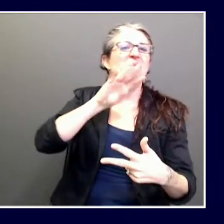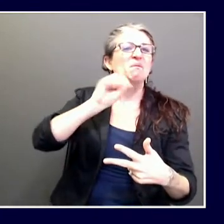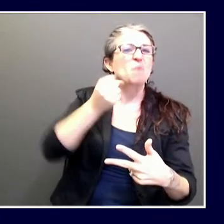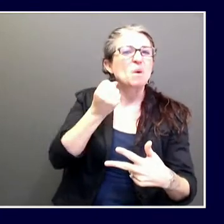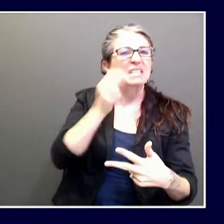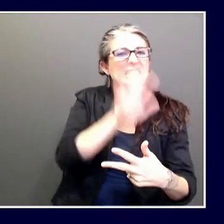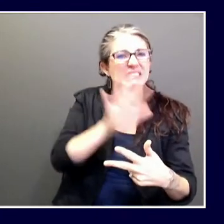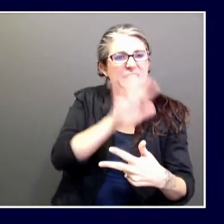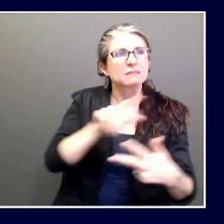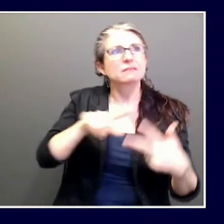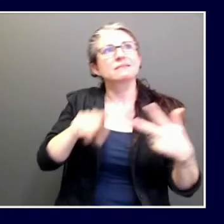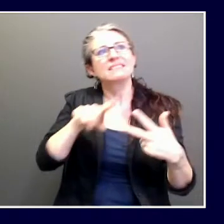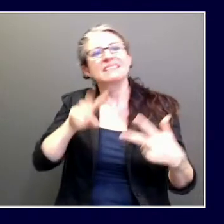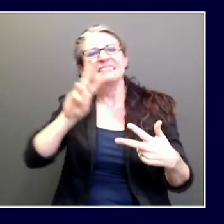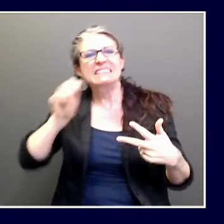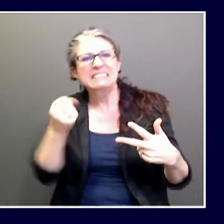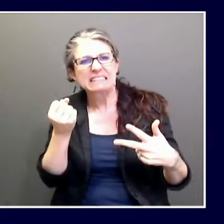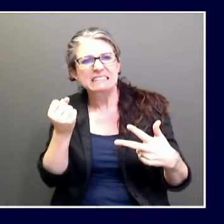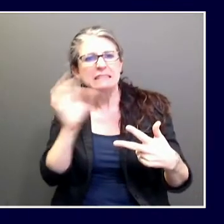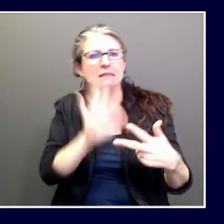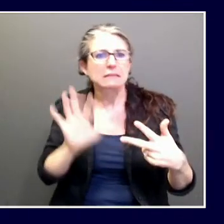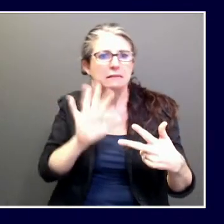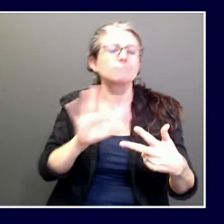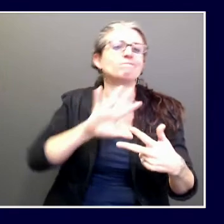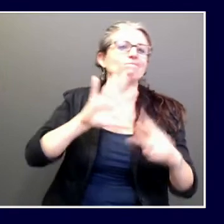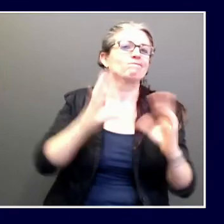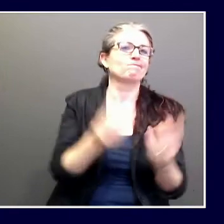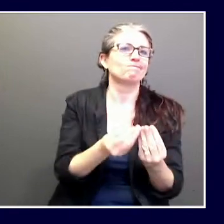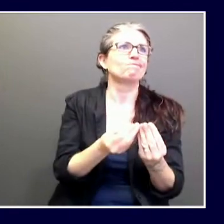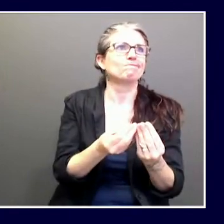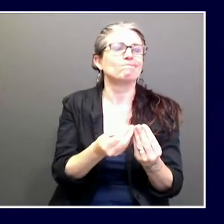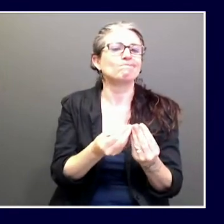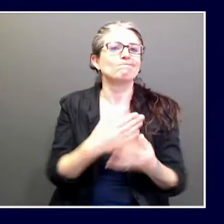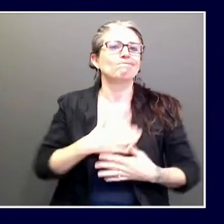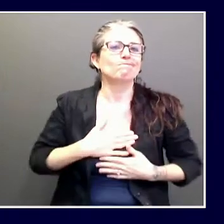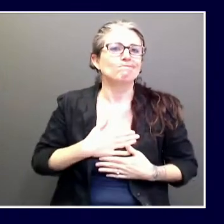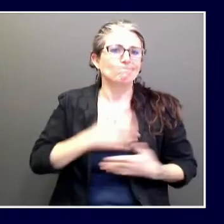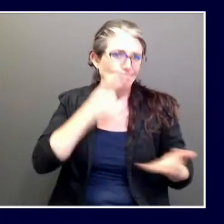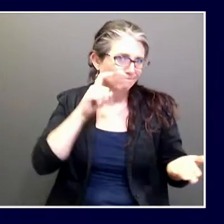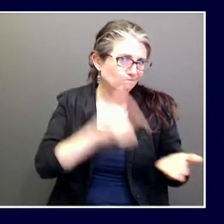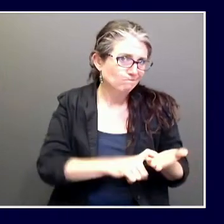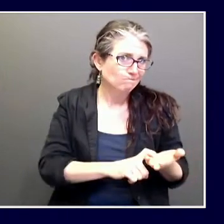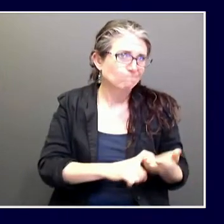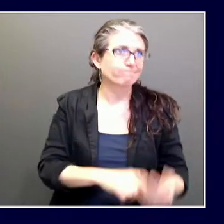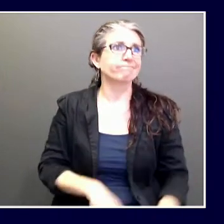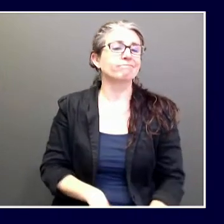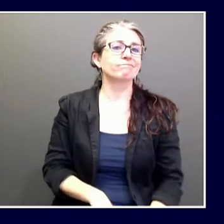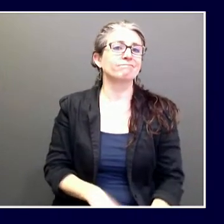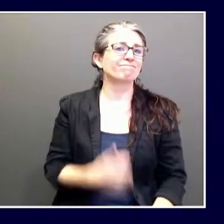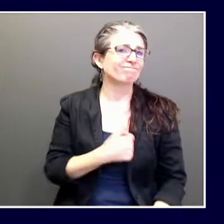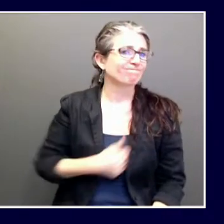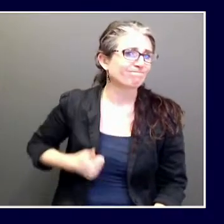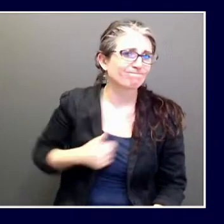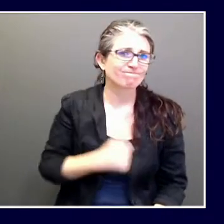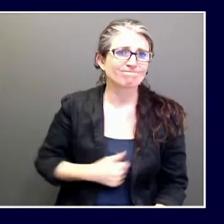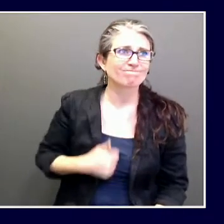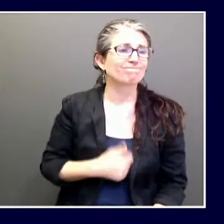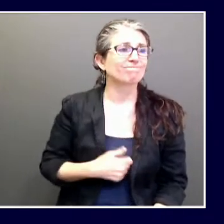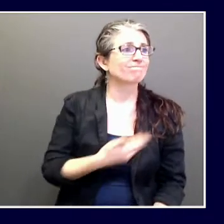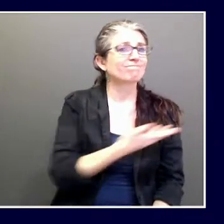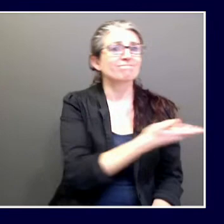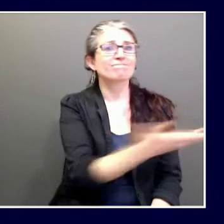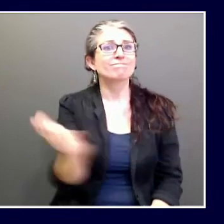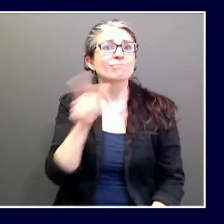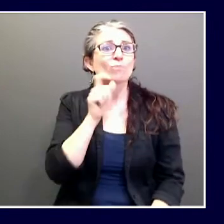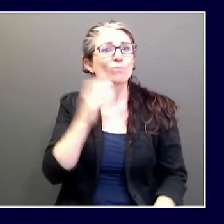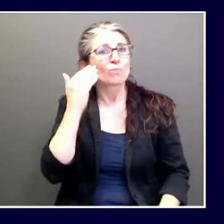in their 60s. We'd like to take a moment to offer our deepest condolences to all of the friends,